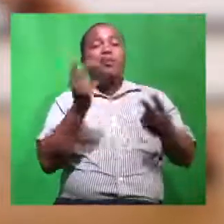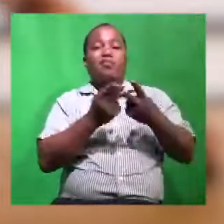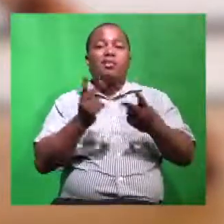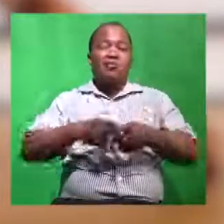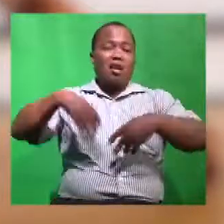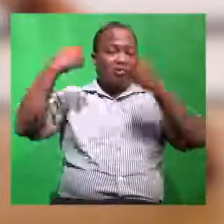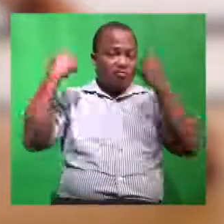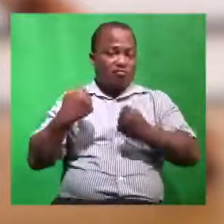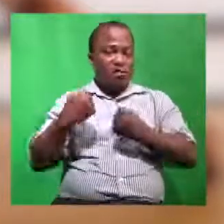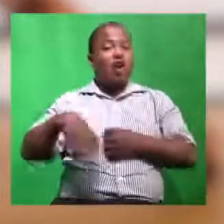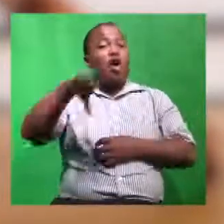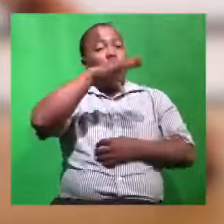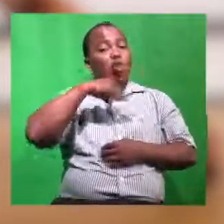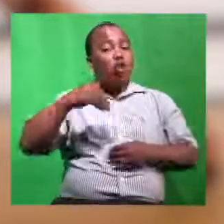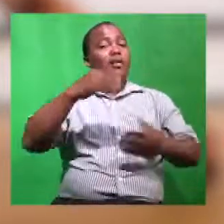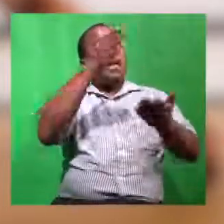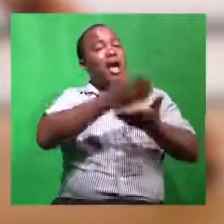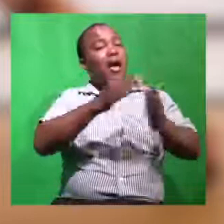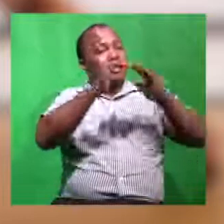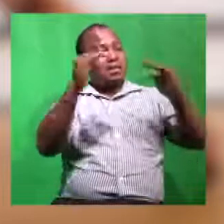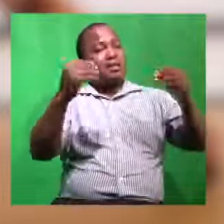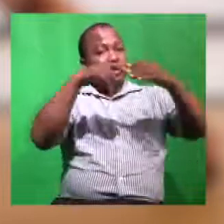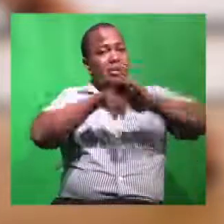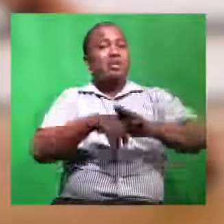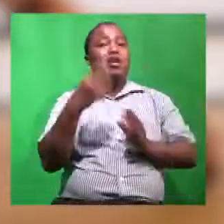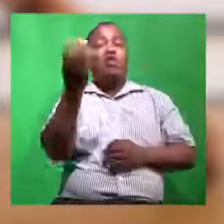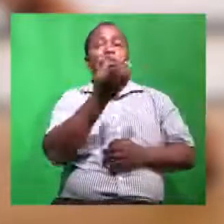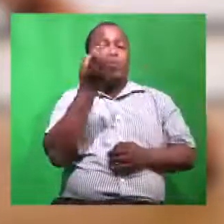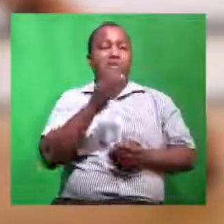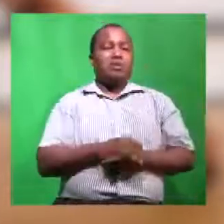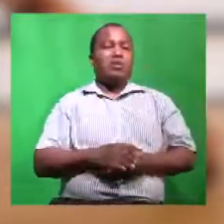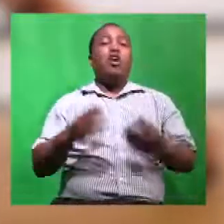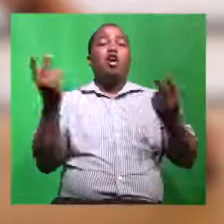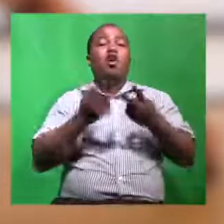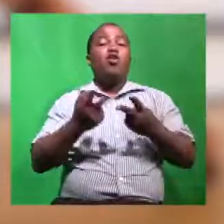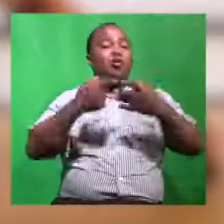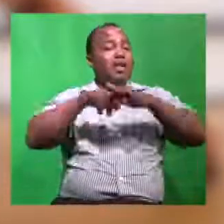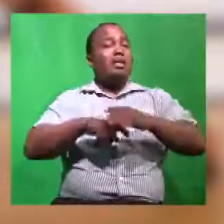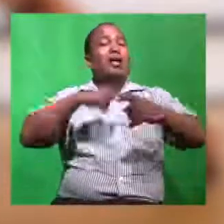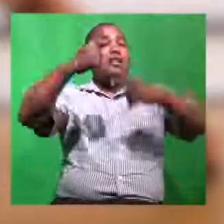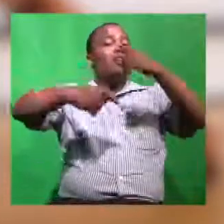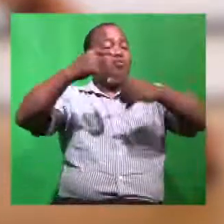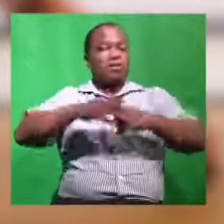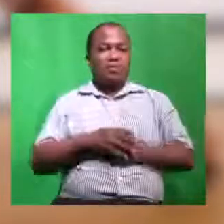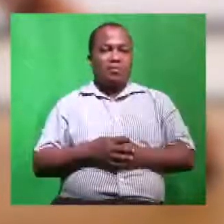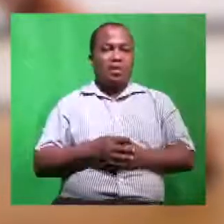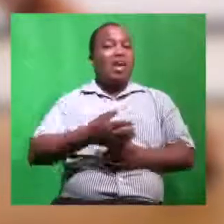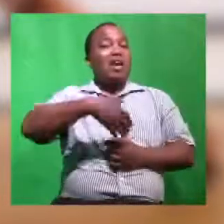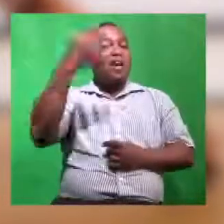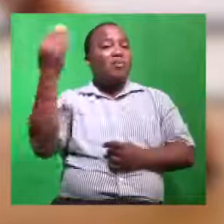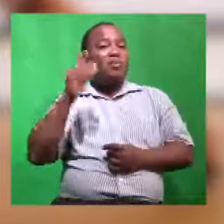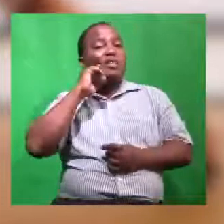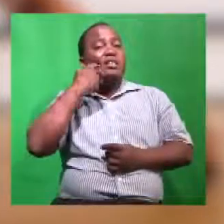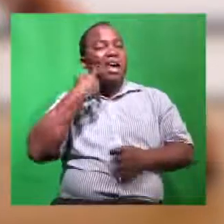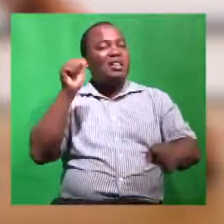performing. So all of them have equal right in their communities, in different area, and also in case of development. And our government also